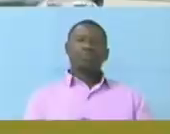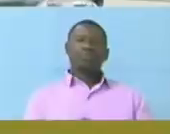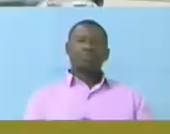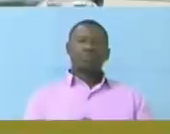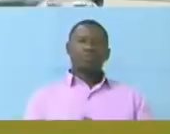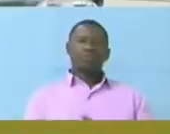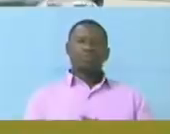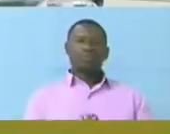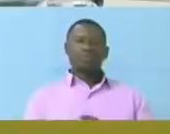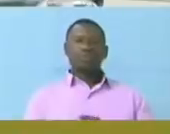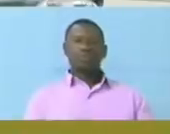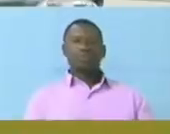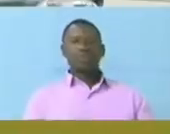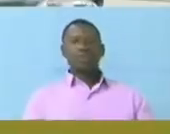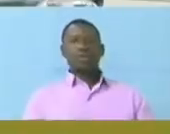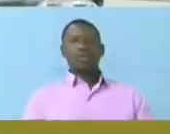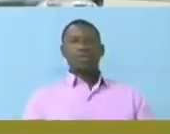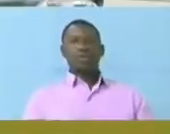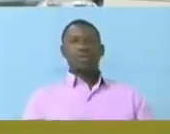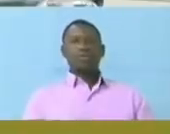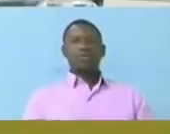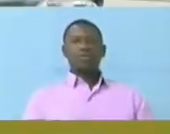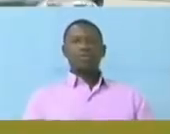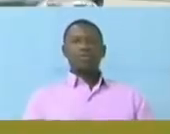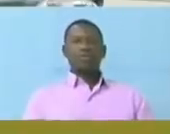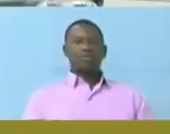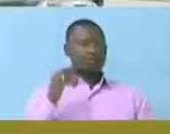Could you go